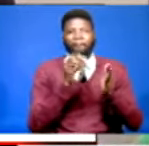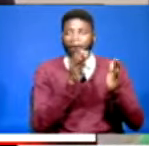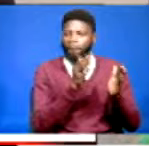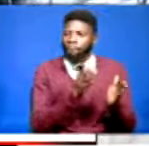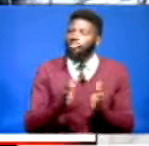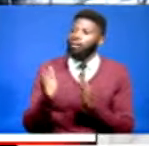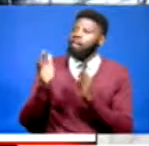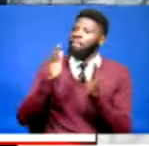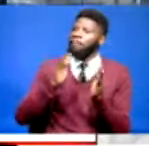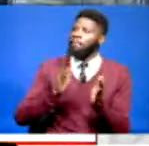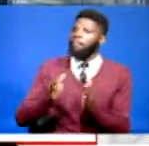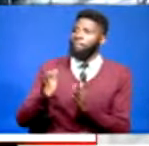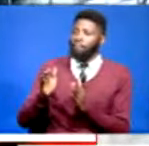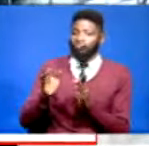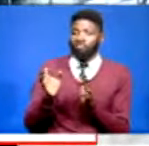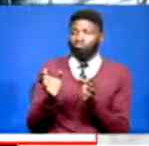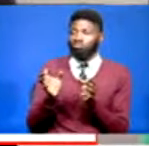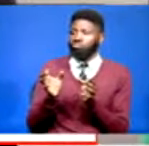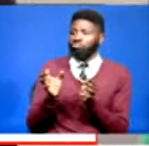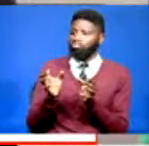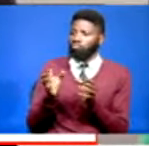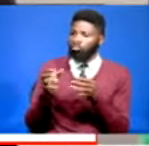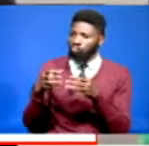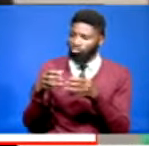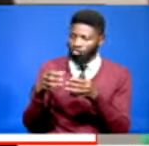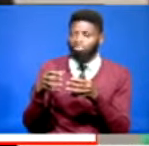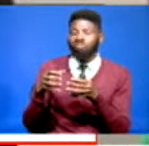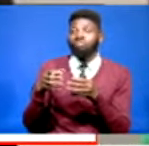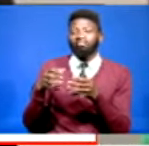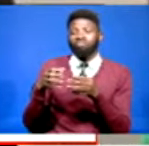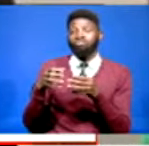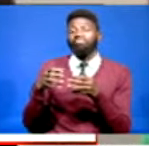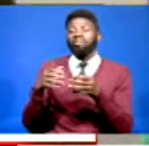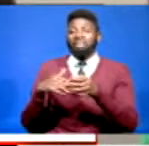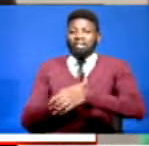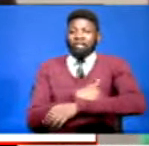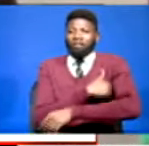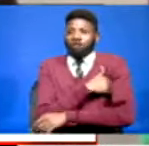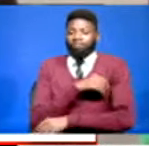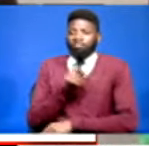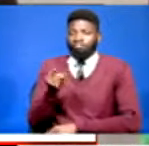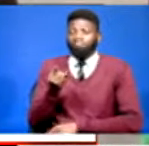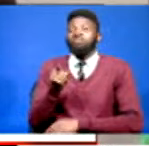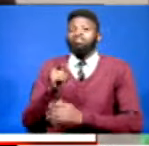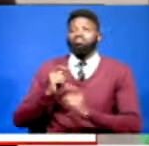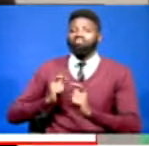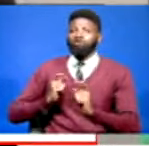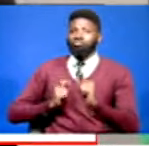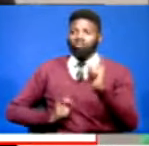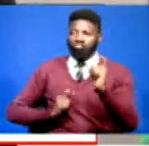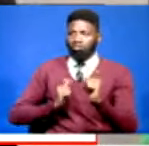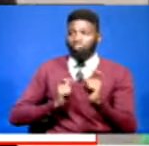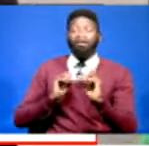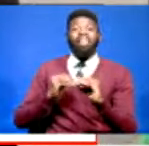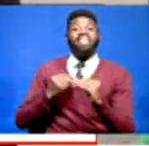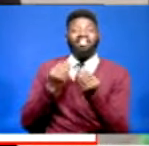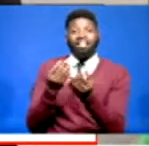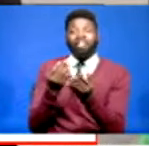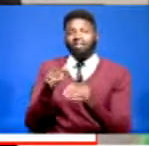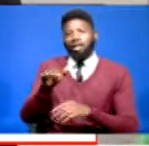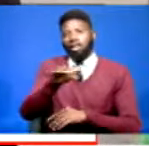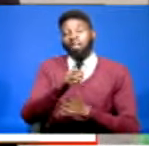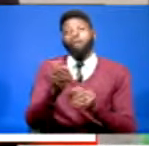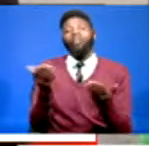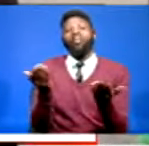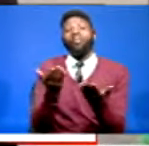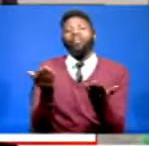and the areas that have been battling matters in security, such as Baringo. So the